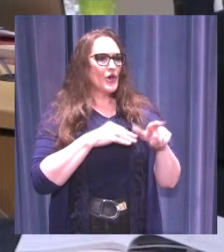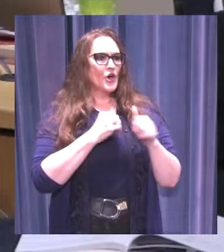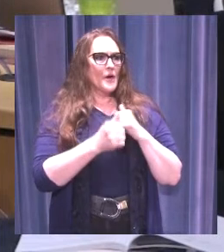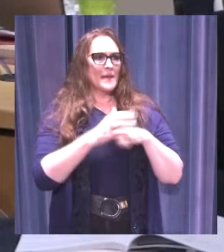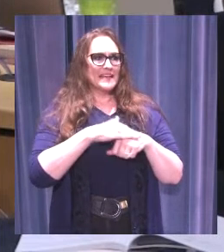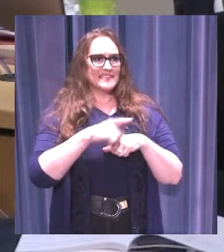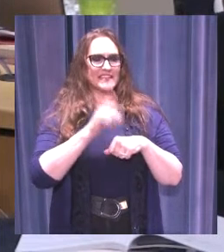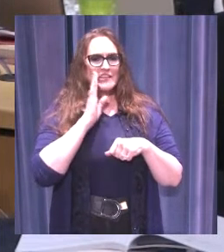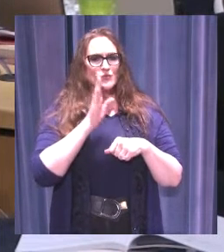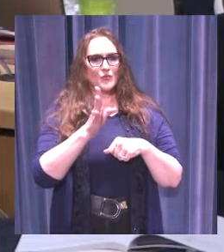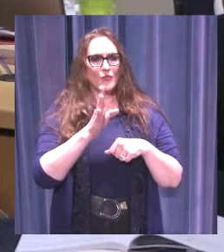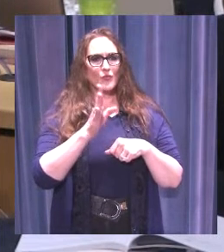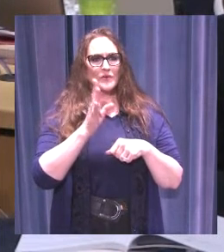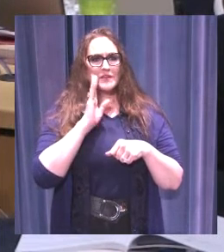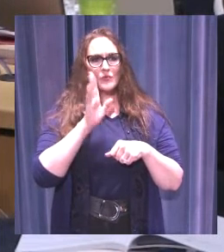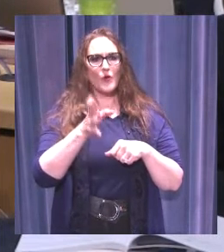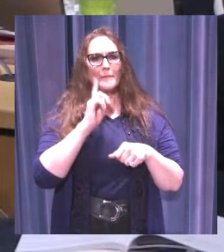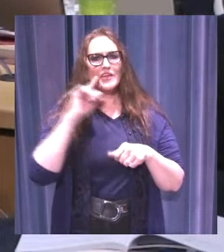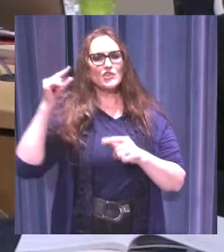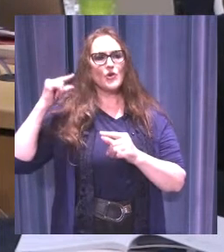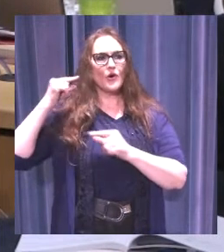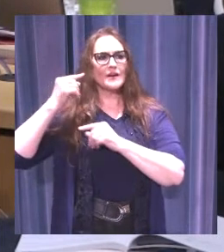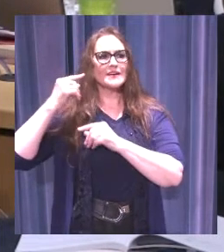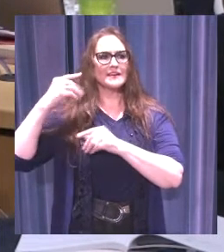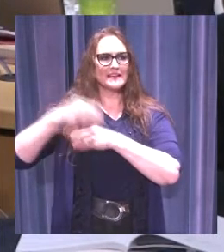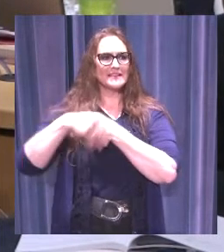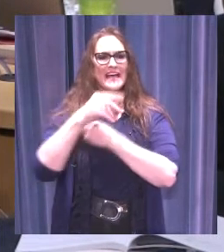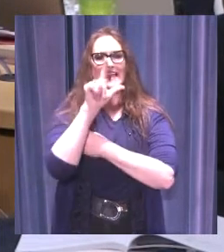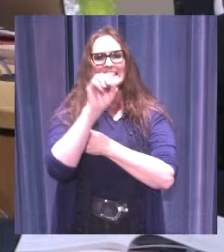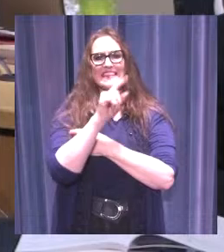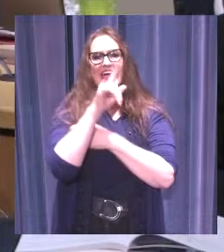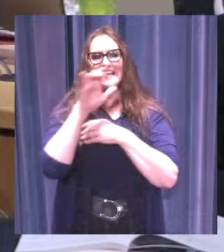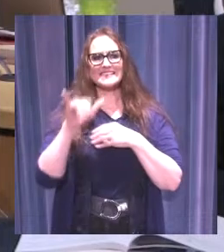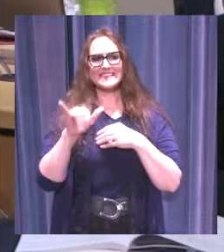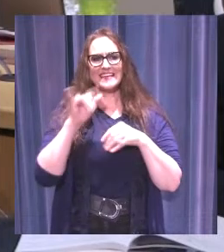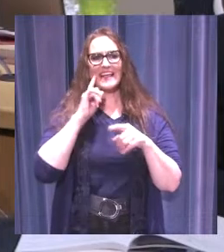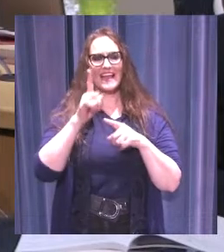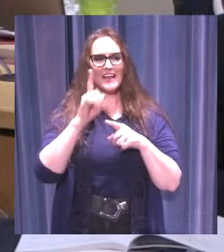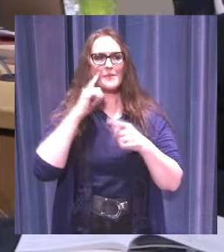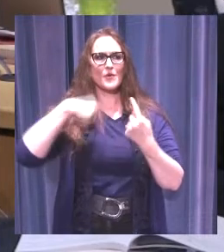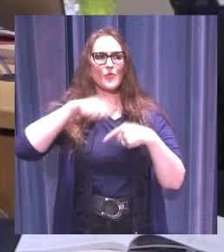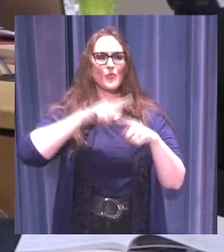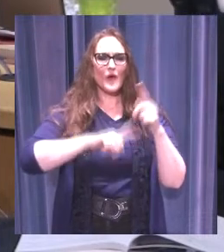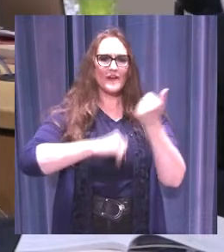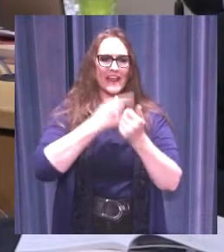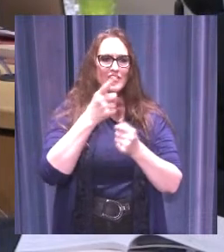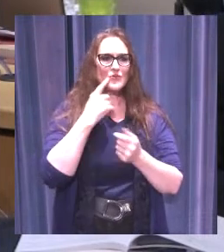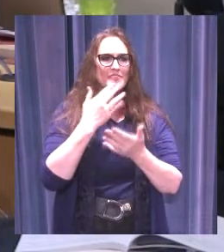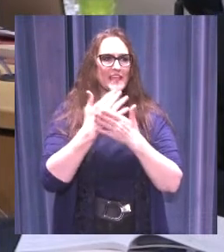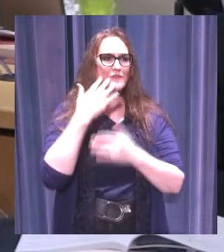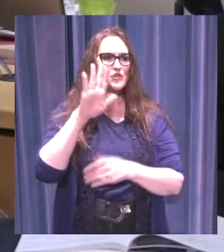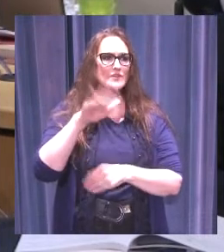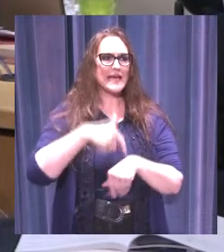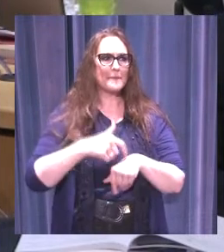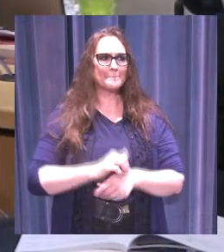will be your legacy. A legacy of a community rallying around hating you. Thank you for your time.